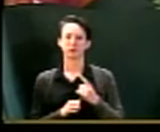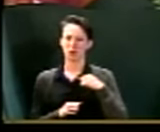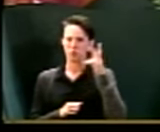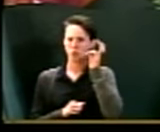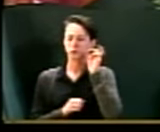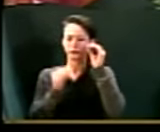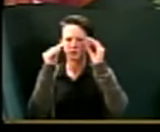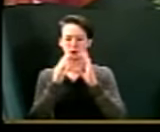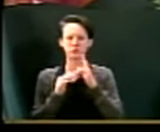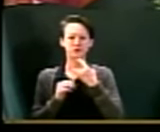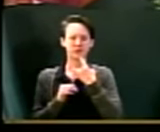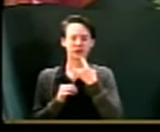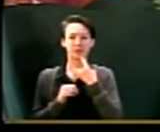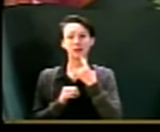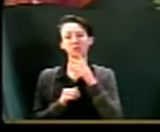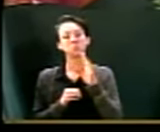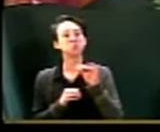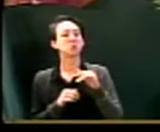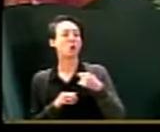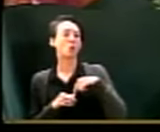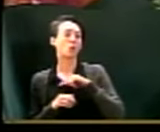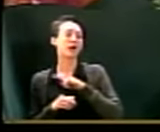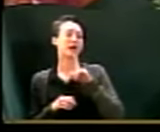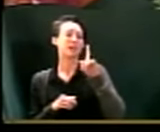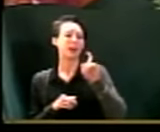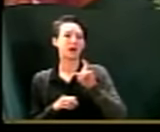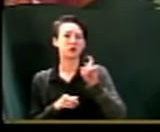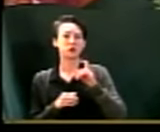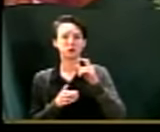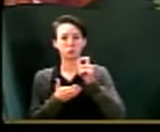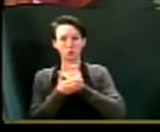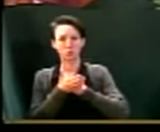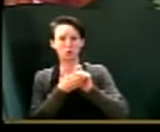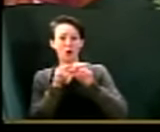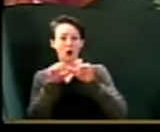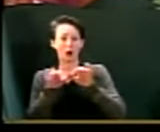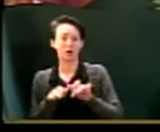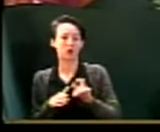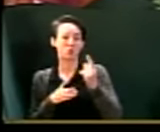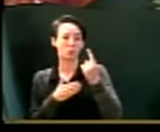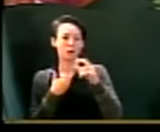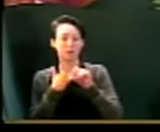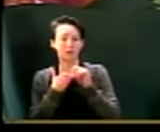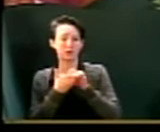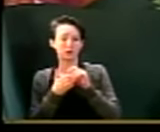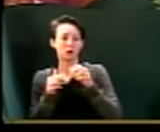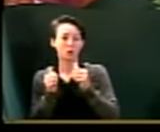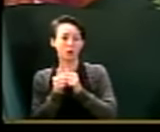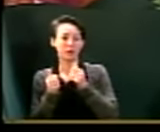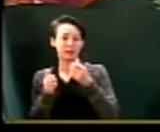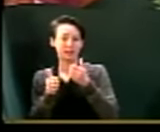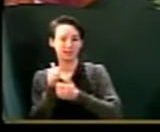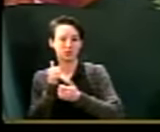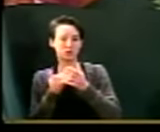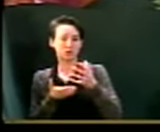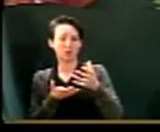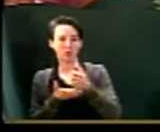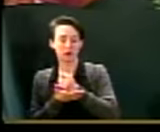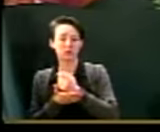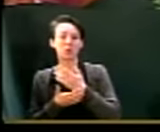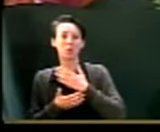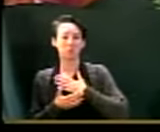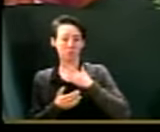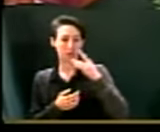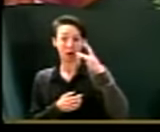teachers saying, oh, but we had to write a page to go with each of our collections, in my mind, I was thinking,